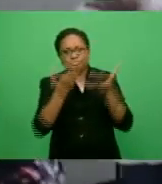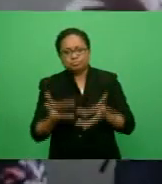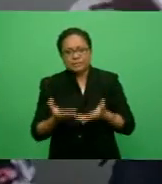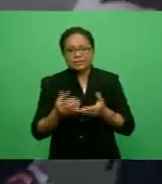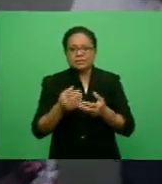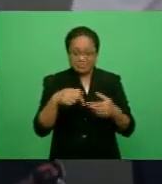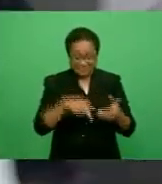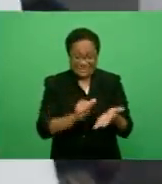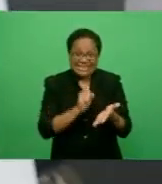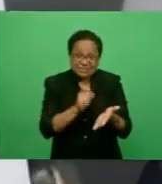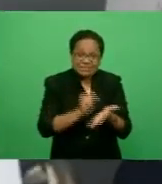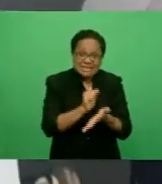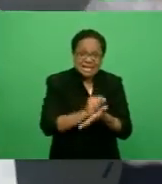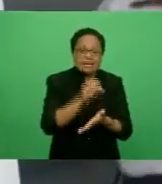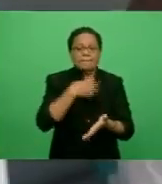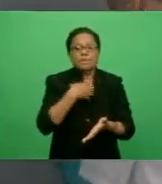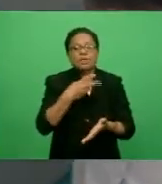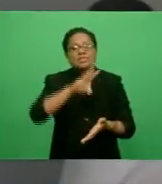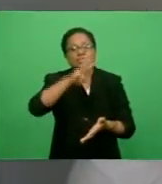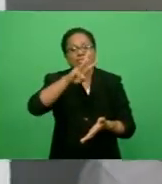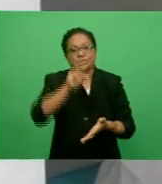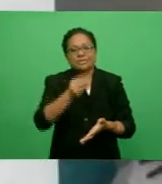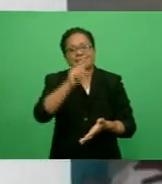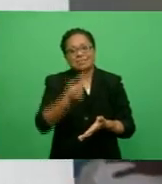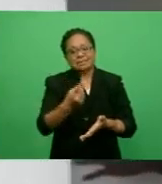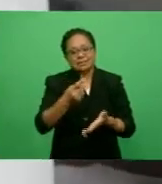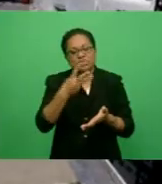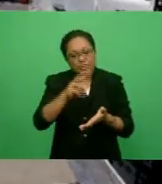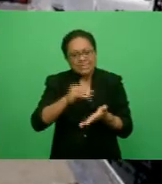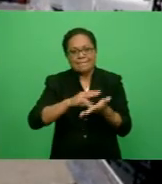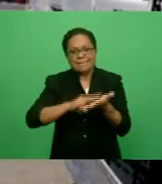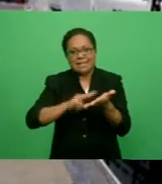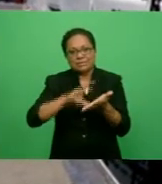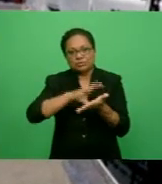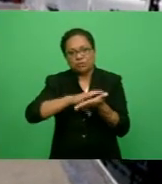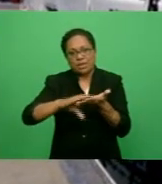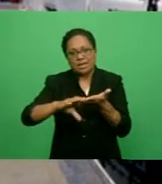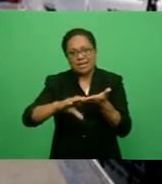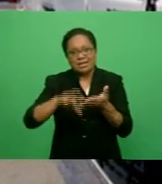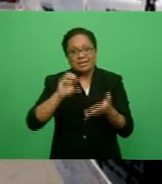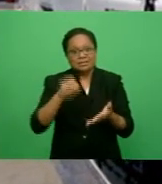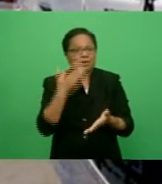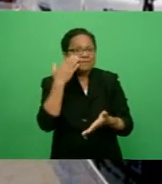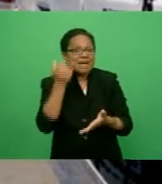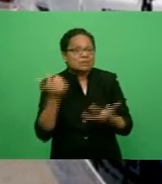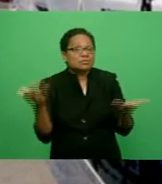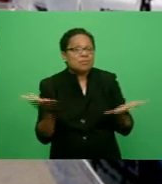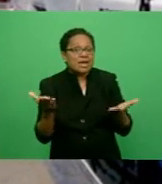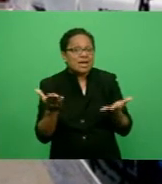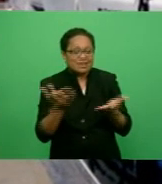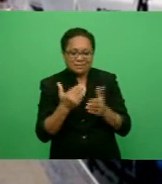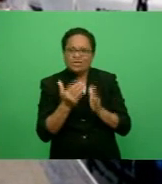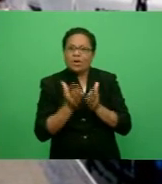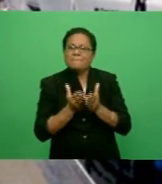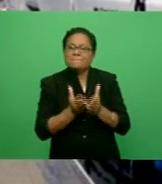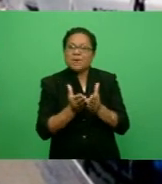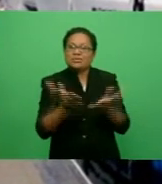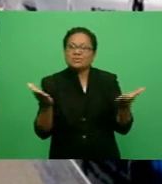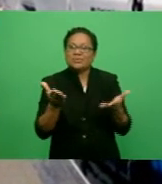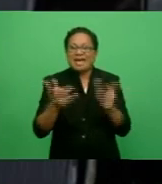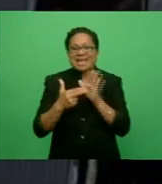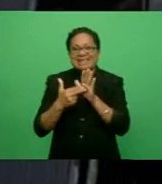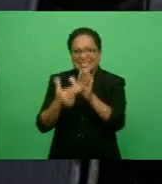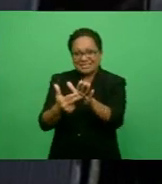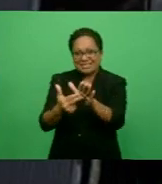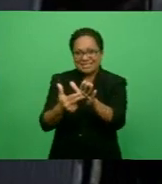possession of two pistols and 112 rounds of ammunition. The items were discovered aboard his luxury yacht shenanigans at Porta